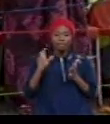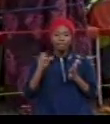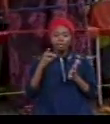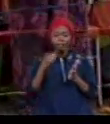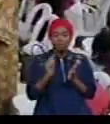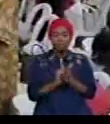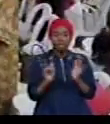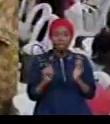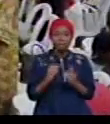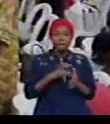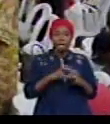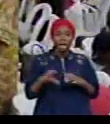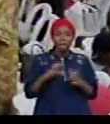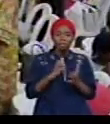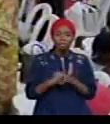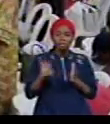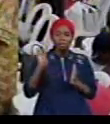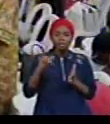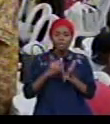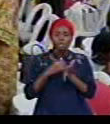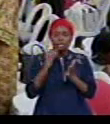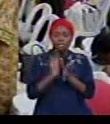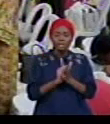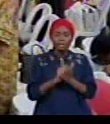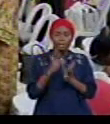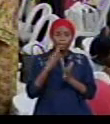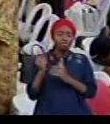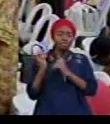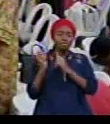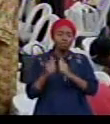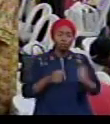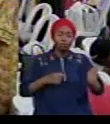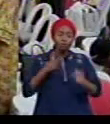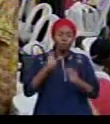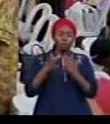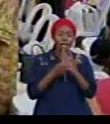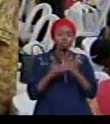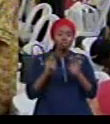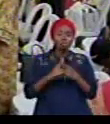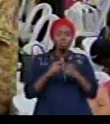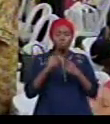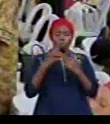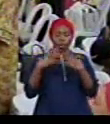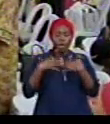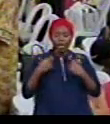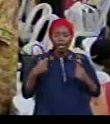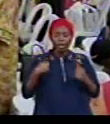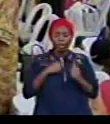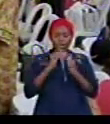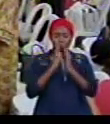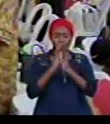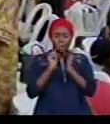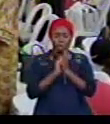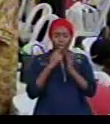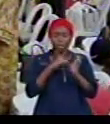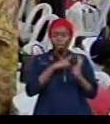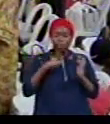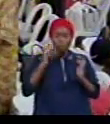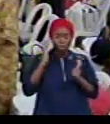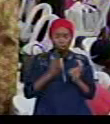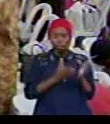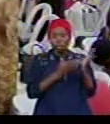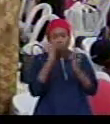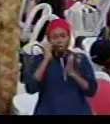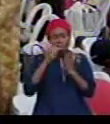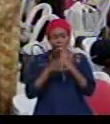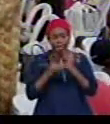4, it says, by stretching forth thy hand to heal. Pray that the Lord will stretch forth his hand to heal, and that signs and wonders may